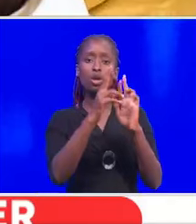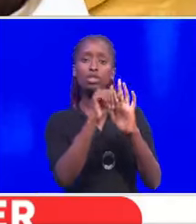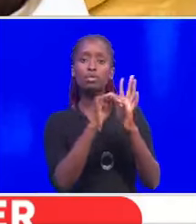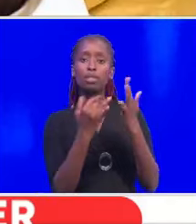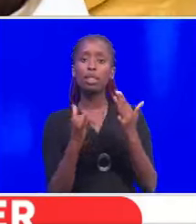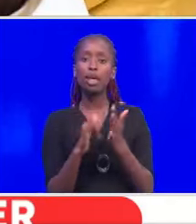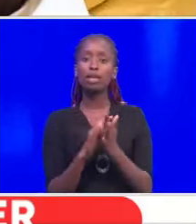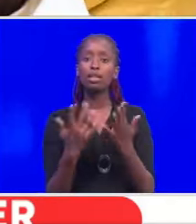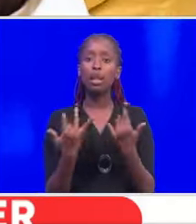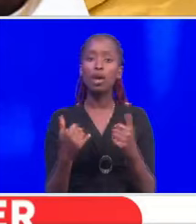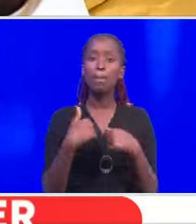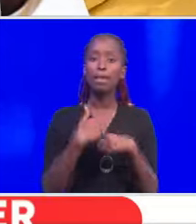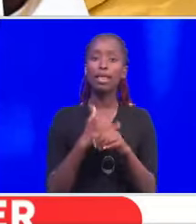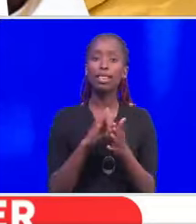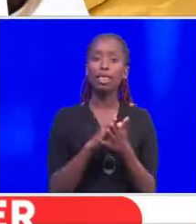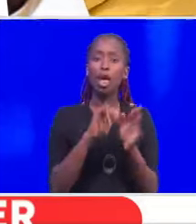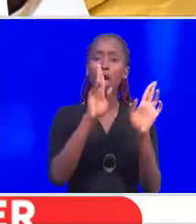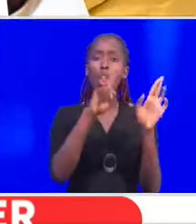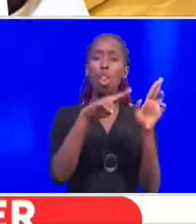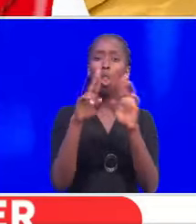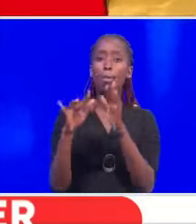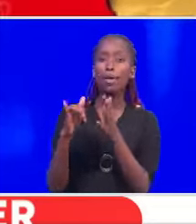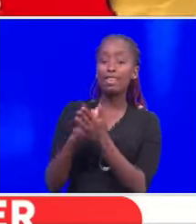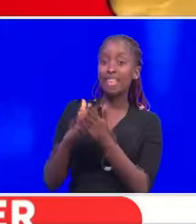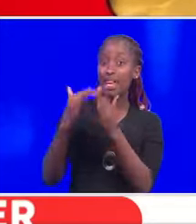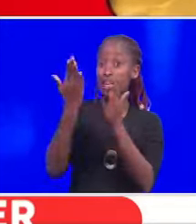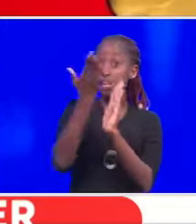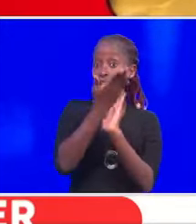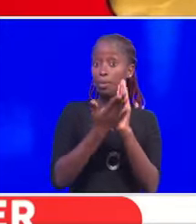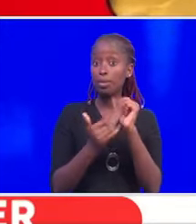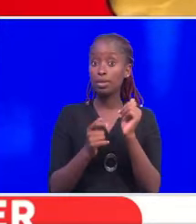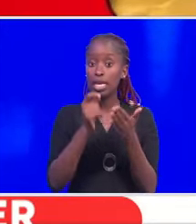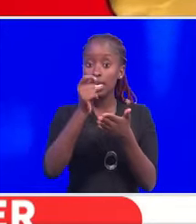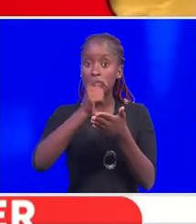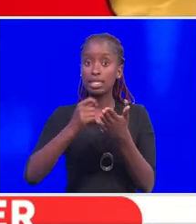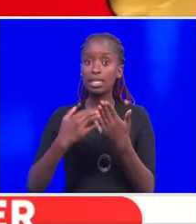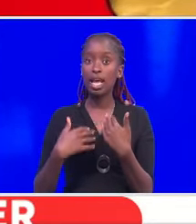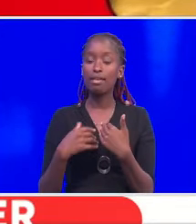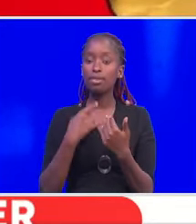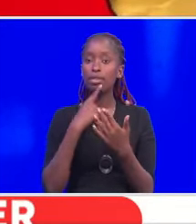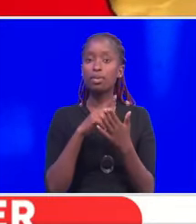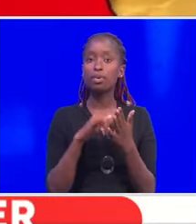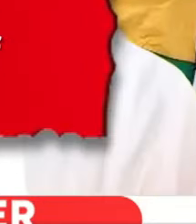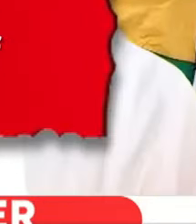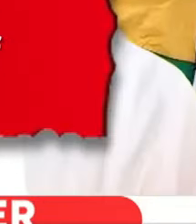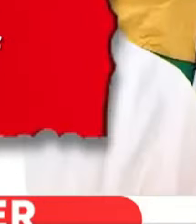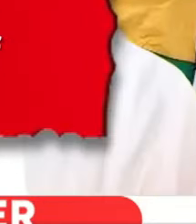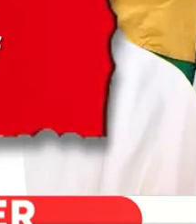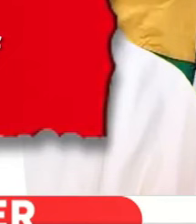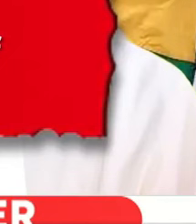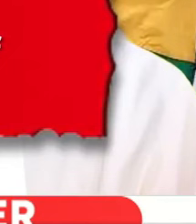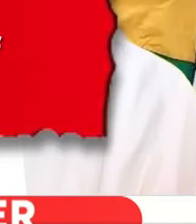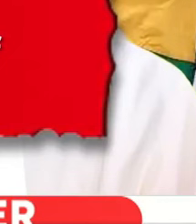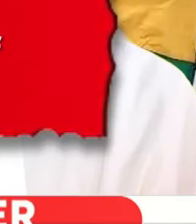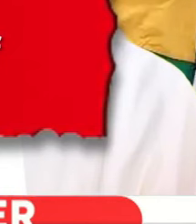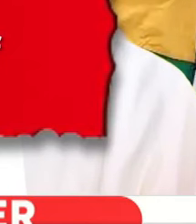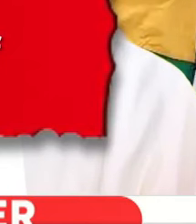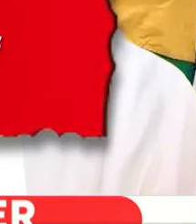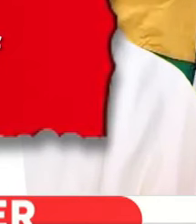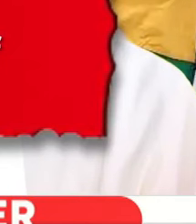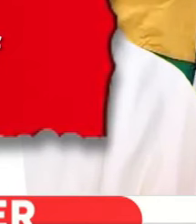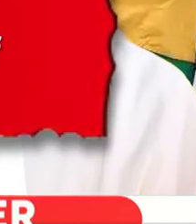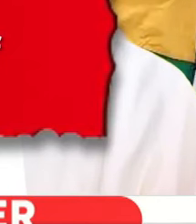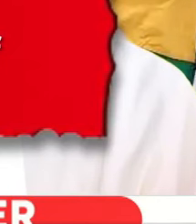normalizing them. The statement signed by Archbishop Anyolo further goes on to read that the declaration states and correctly affirms the